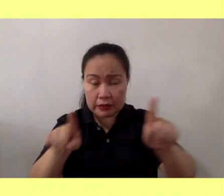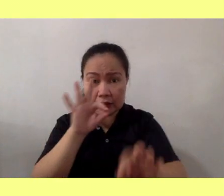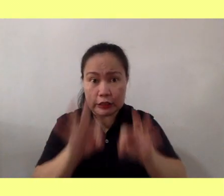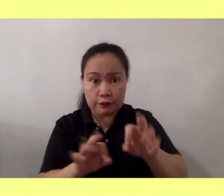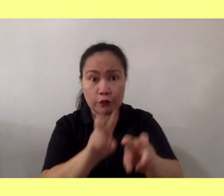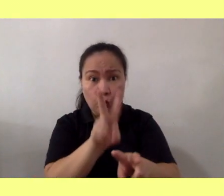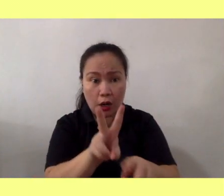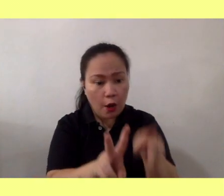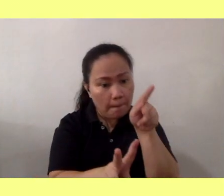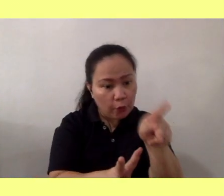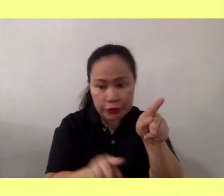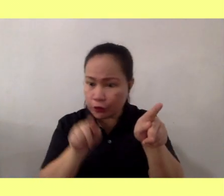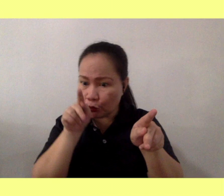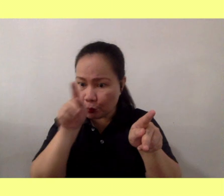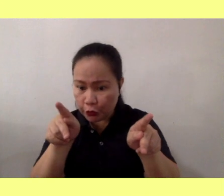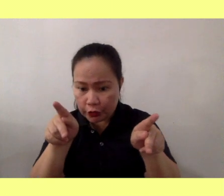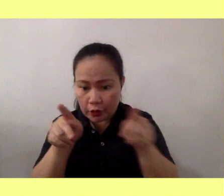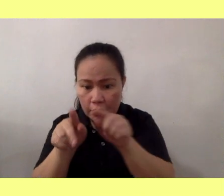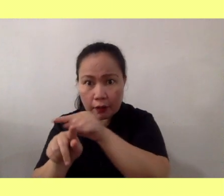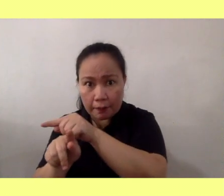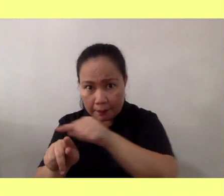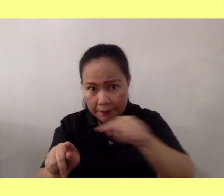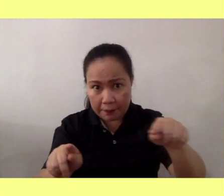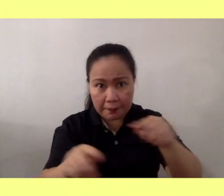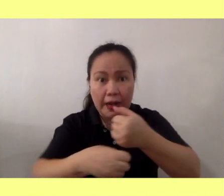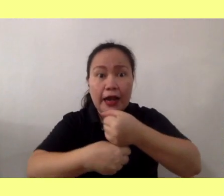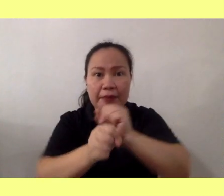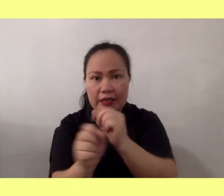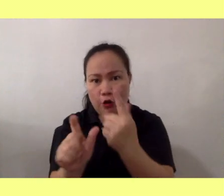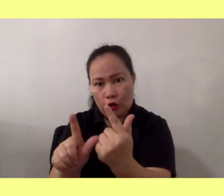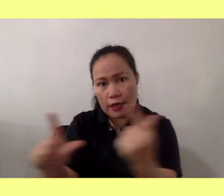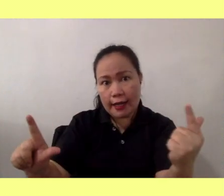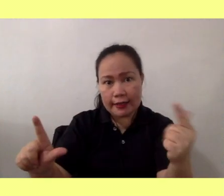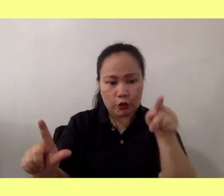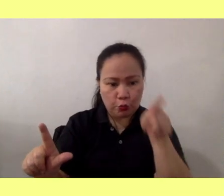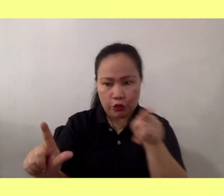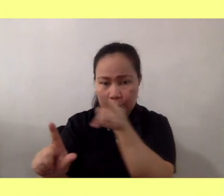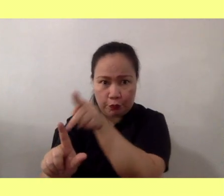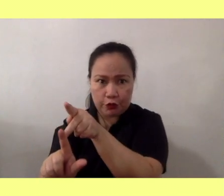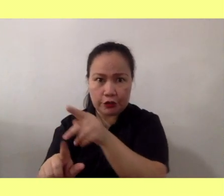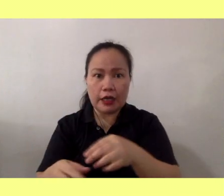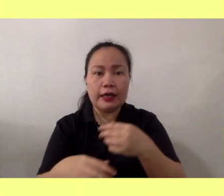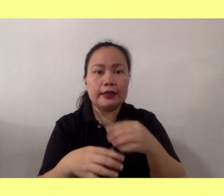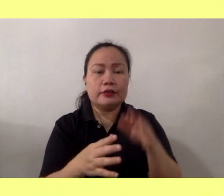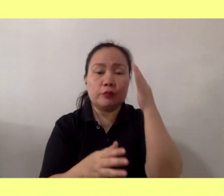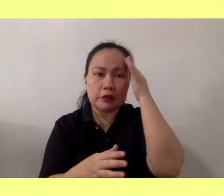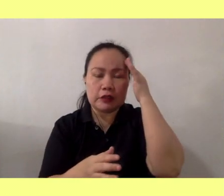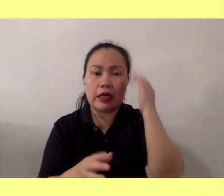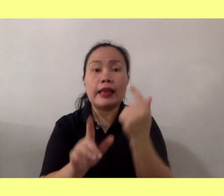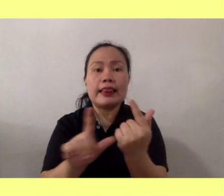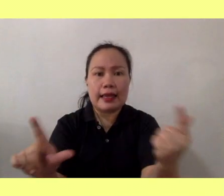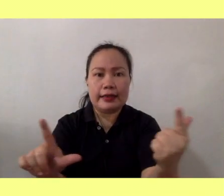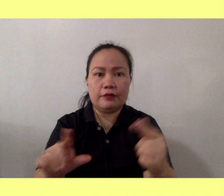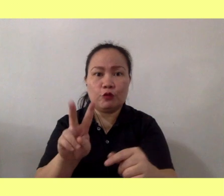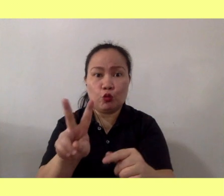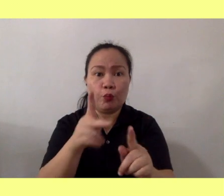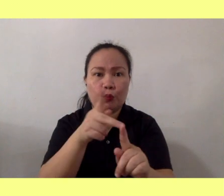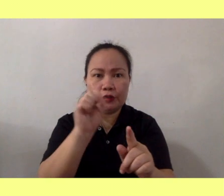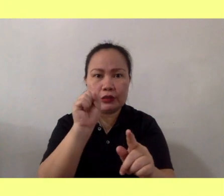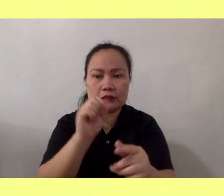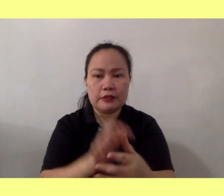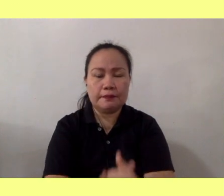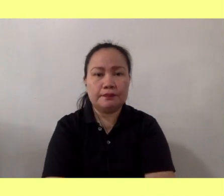ng 2 points, pag kinonect mo yon, makaka-form tayo ng line. That's why 2 points determine a